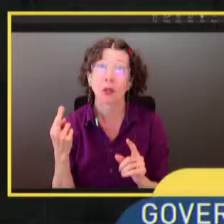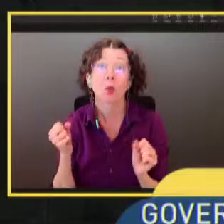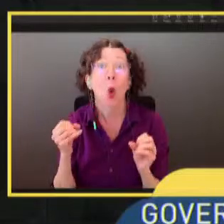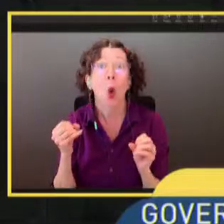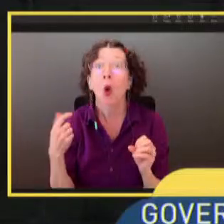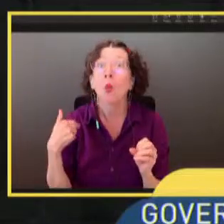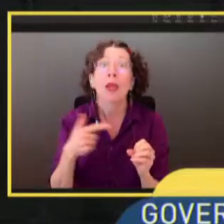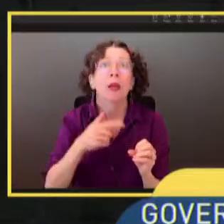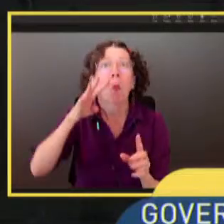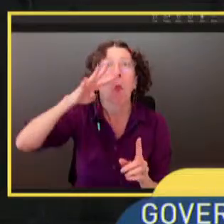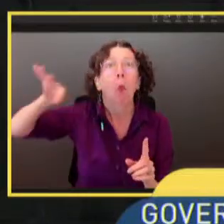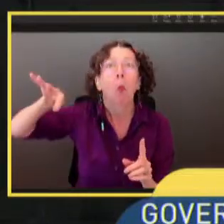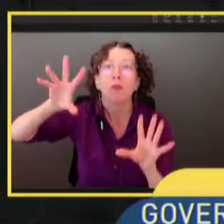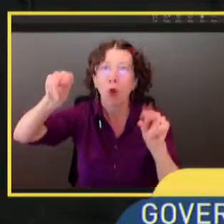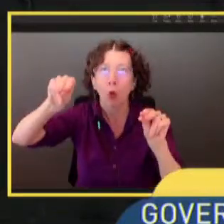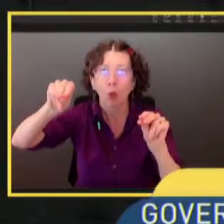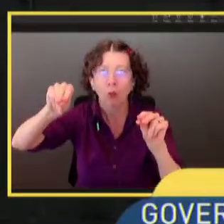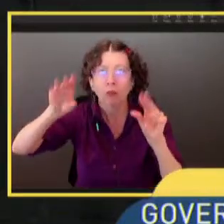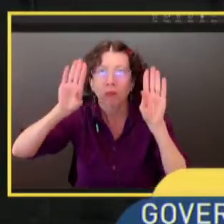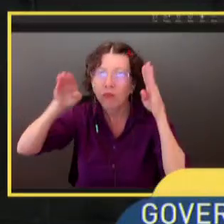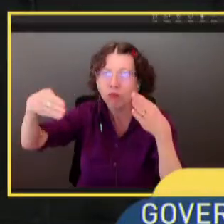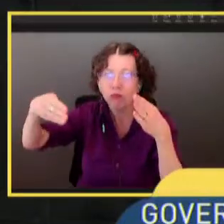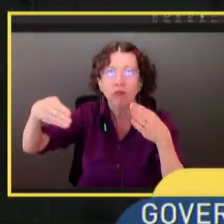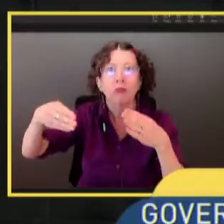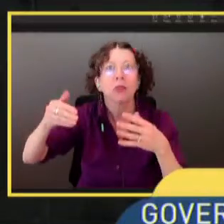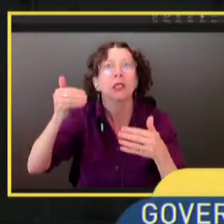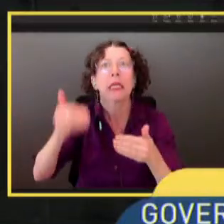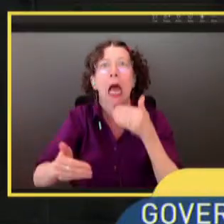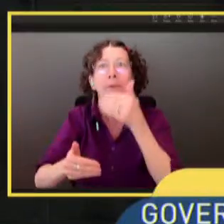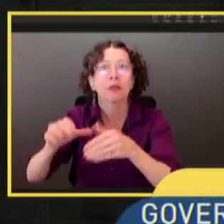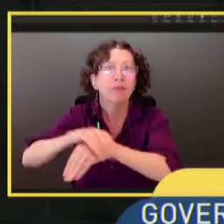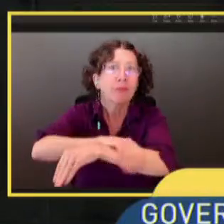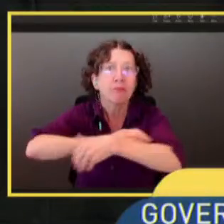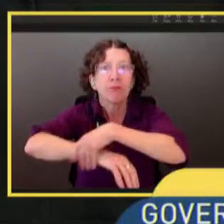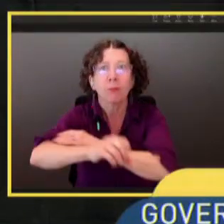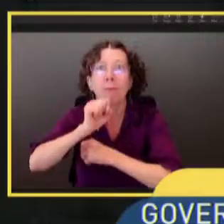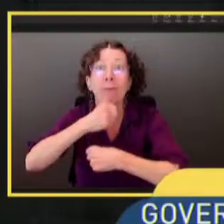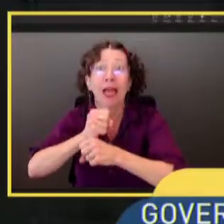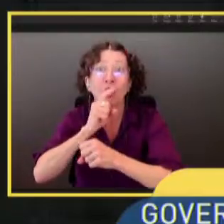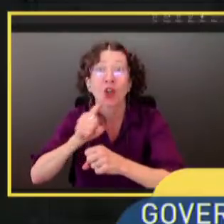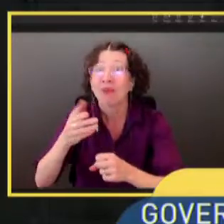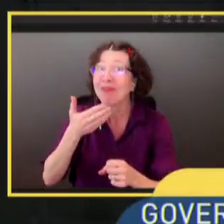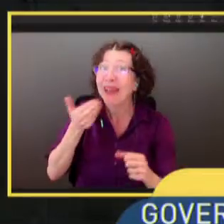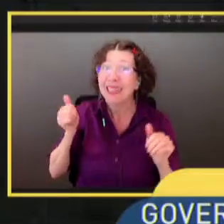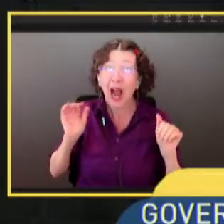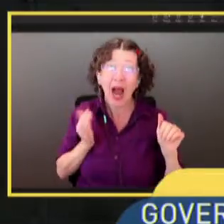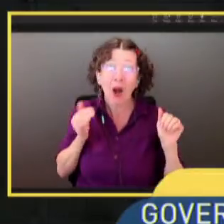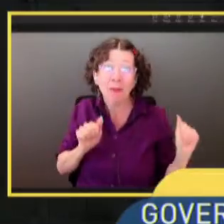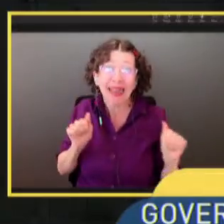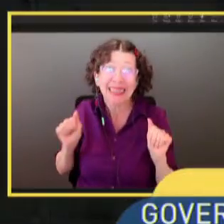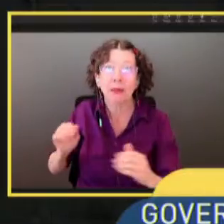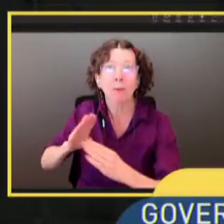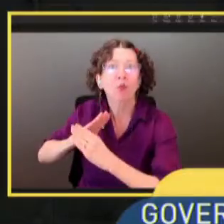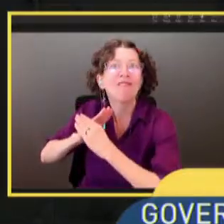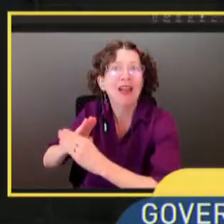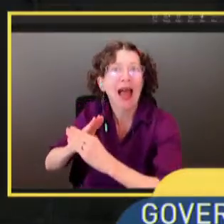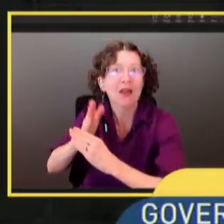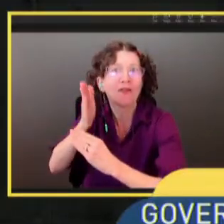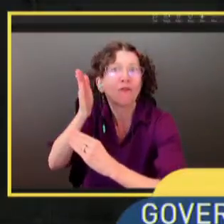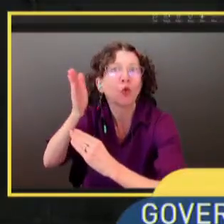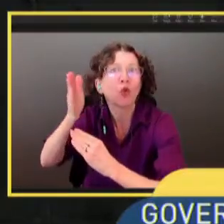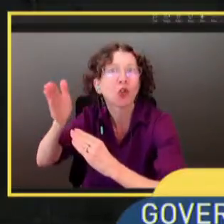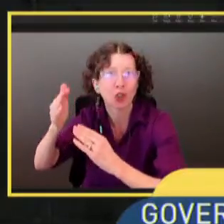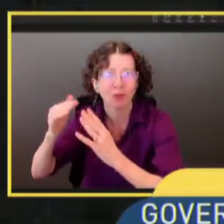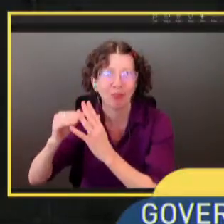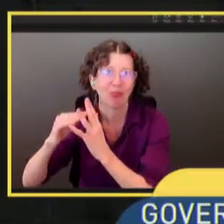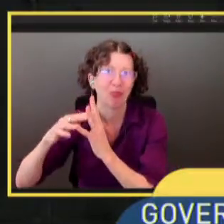public informed on the information we have so we can communicate that to all of them. Because that risk is real, we are